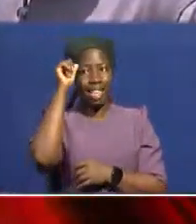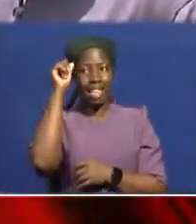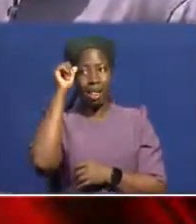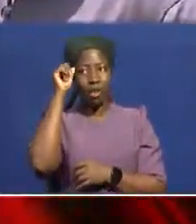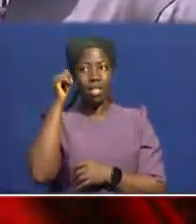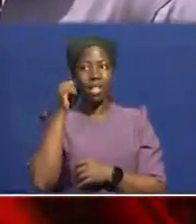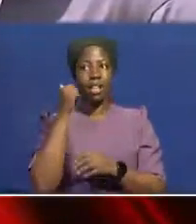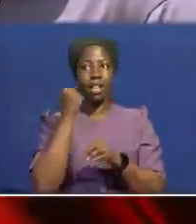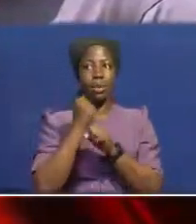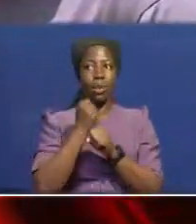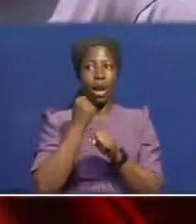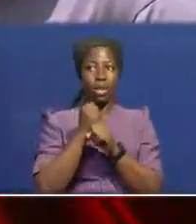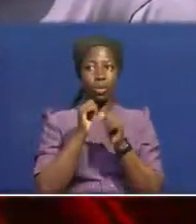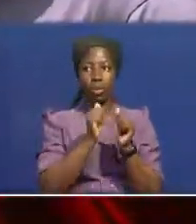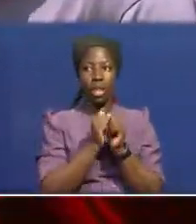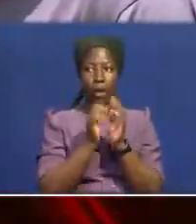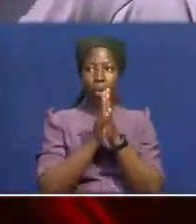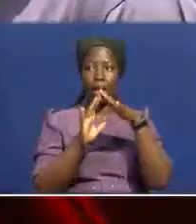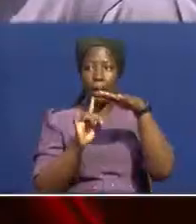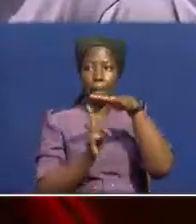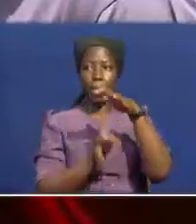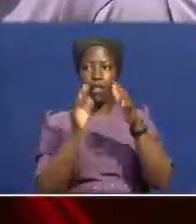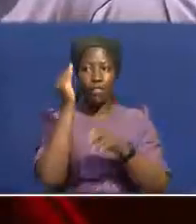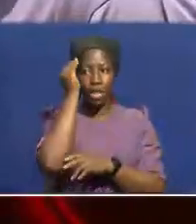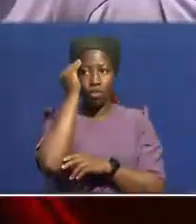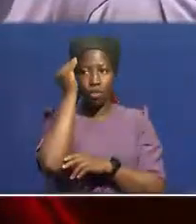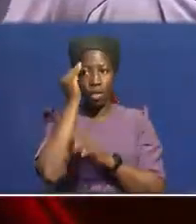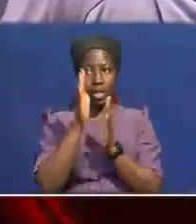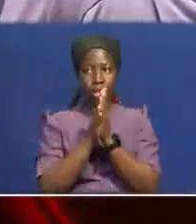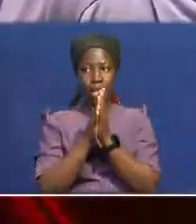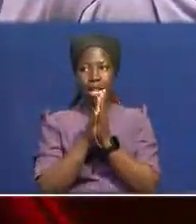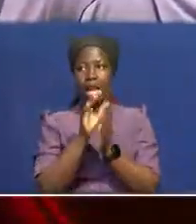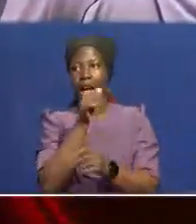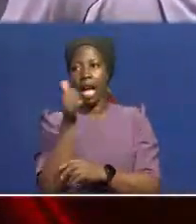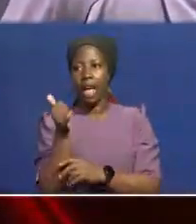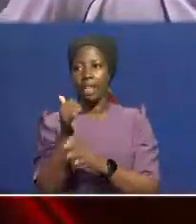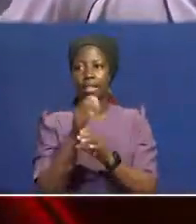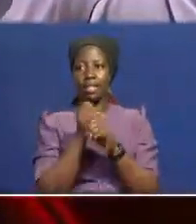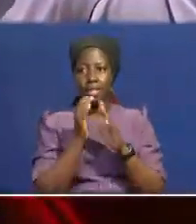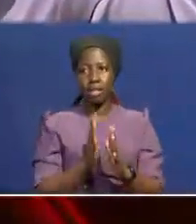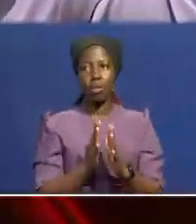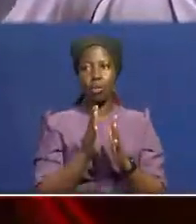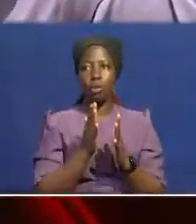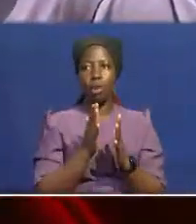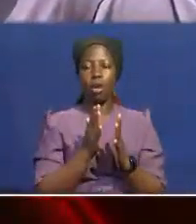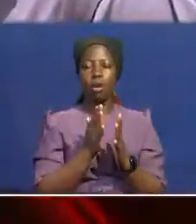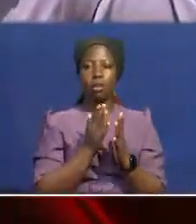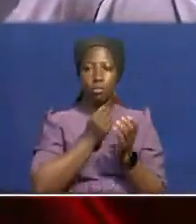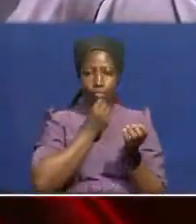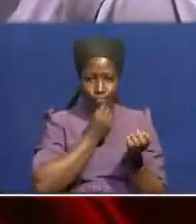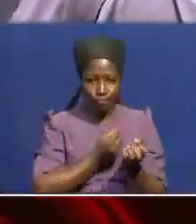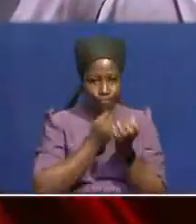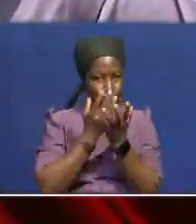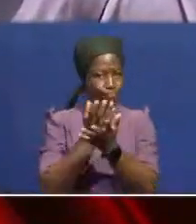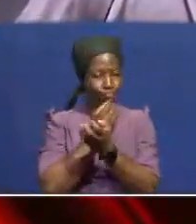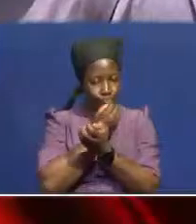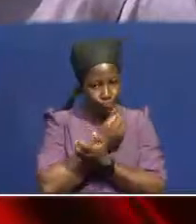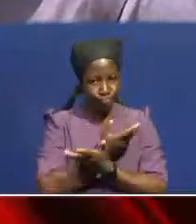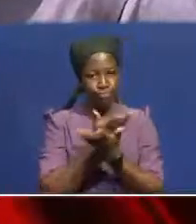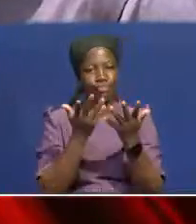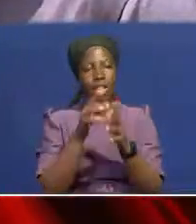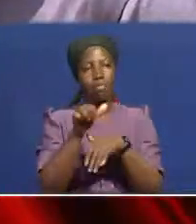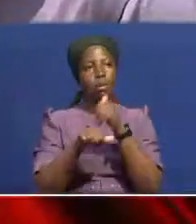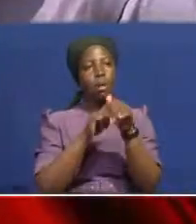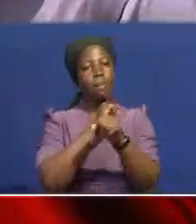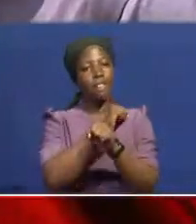collaboration with the Minister of Education and other stakeholders to get this information of prevention, of making sure that